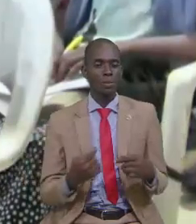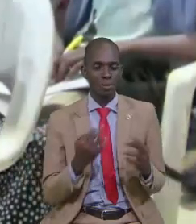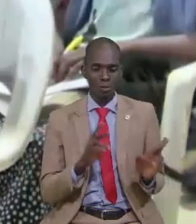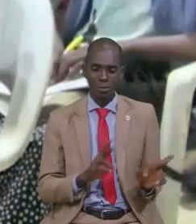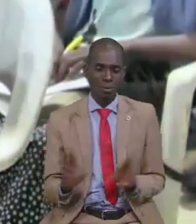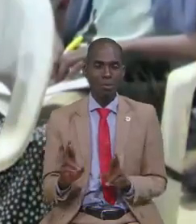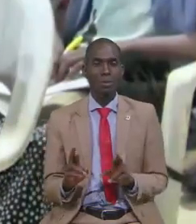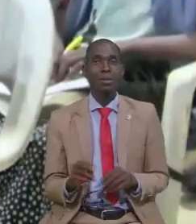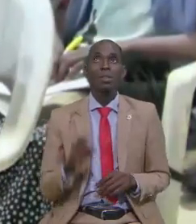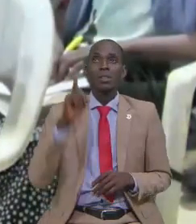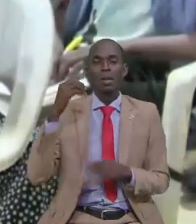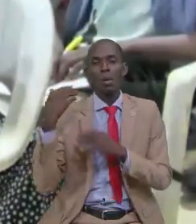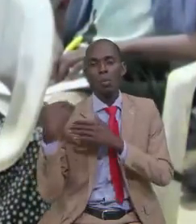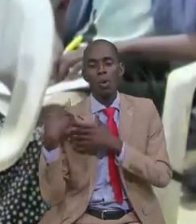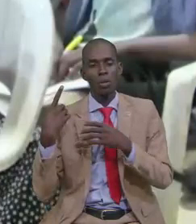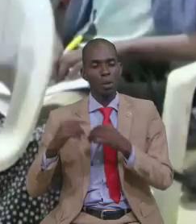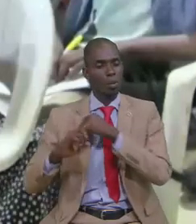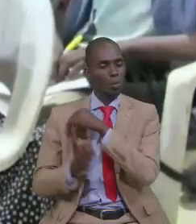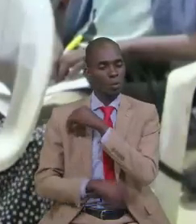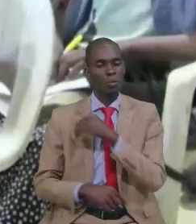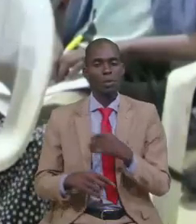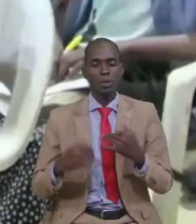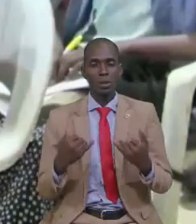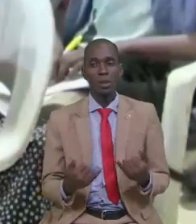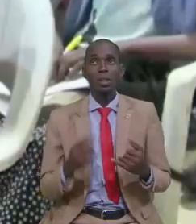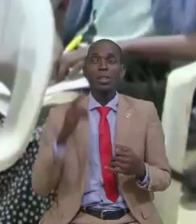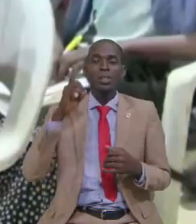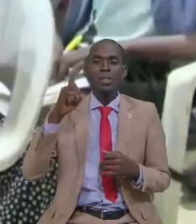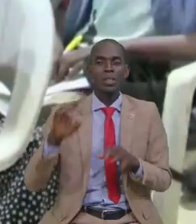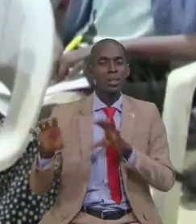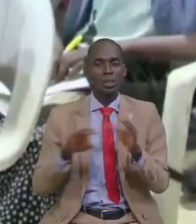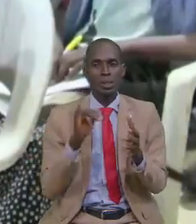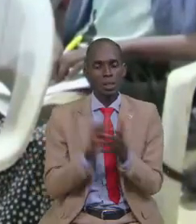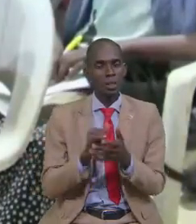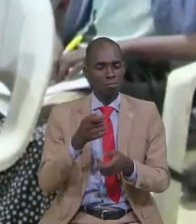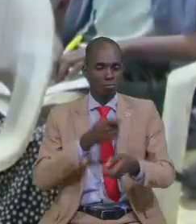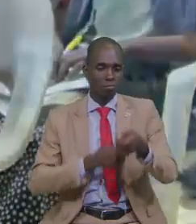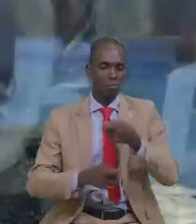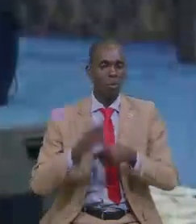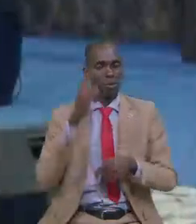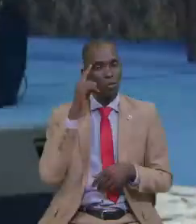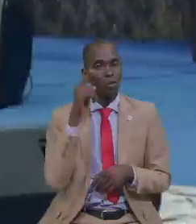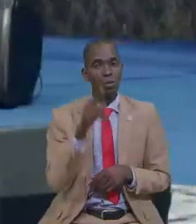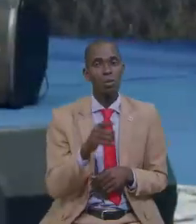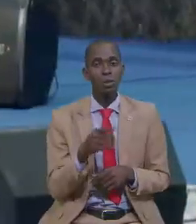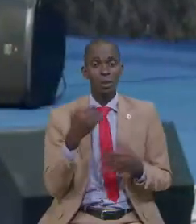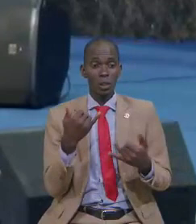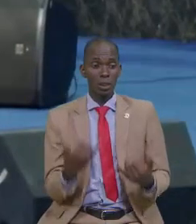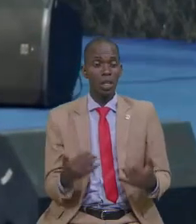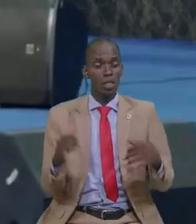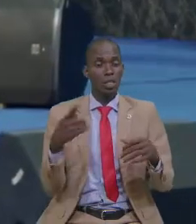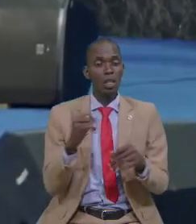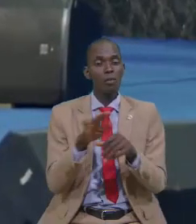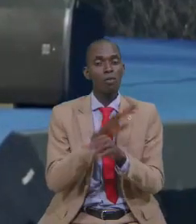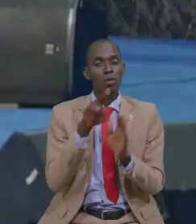the punishment already. He did that in your place. Now, the fullness of blessing